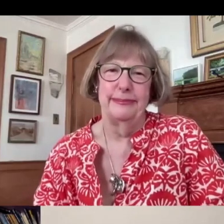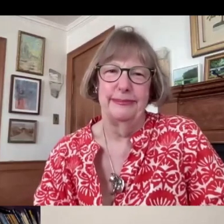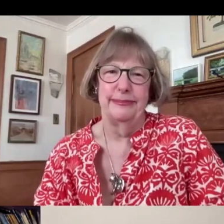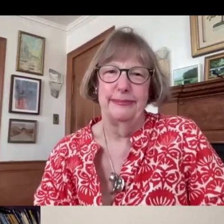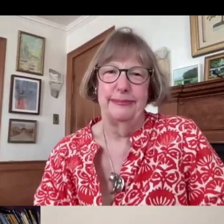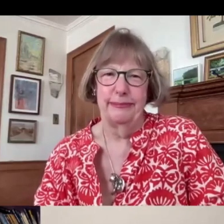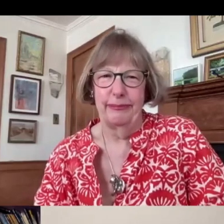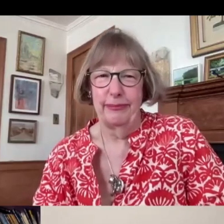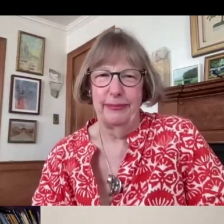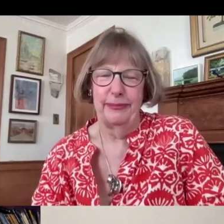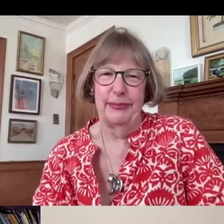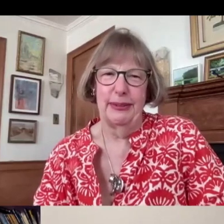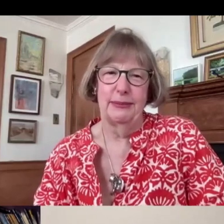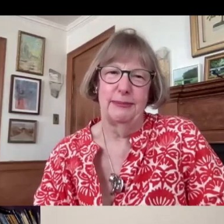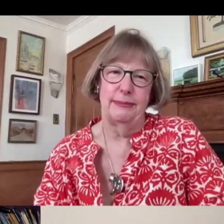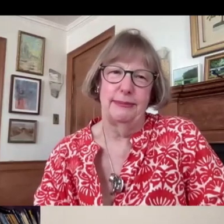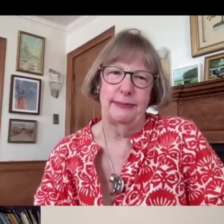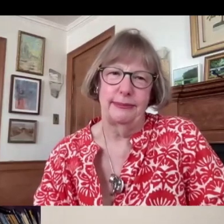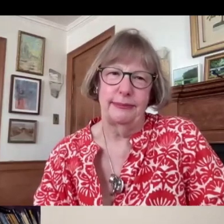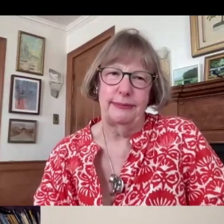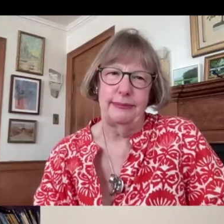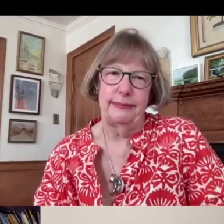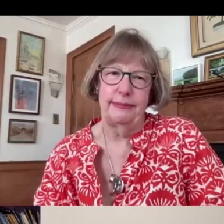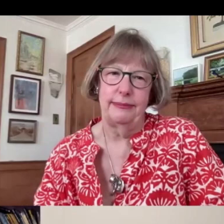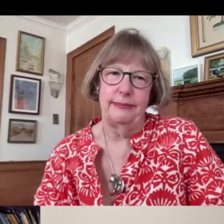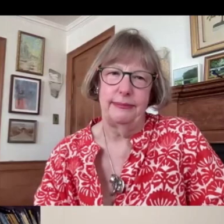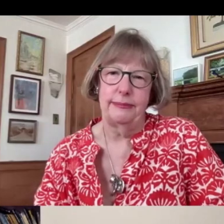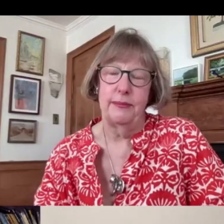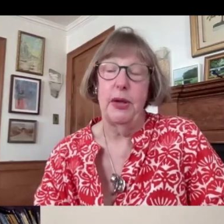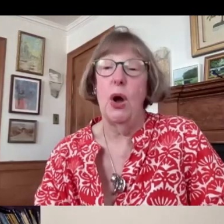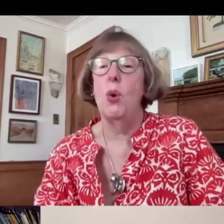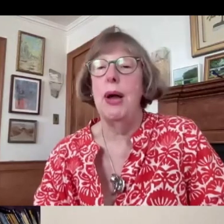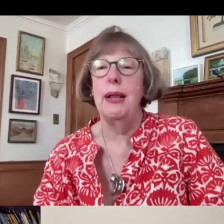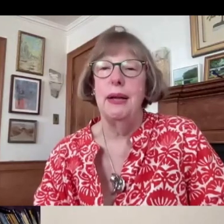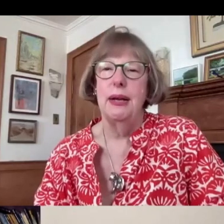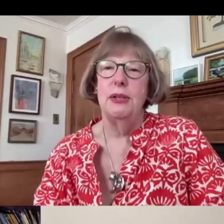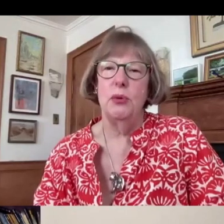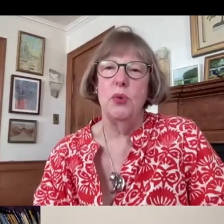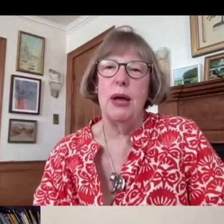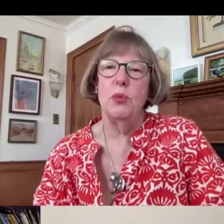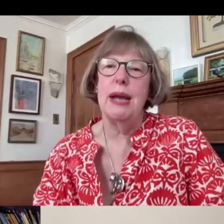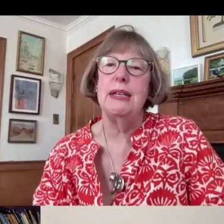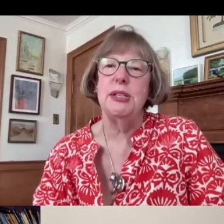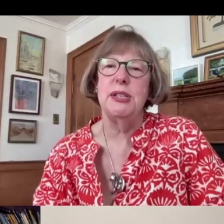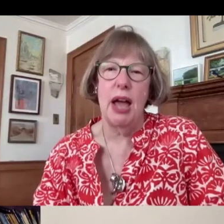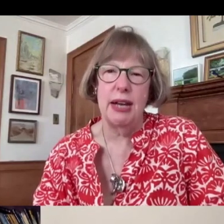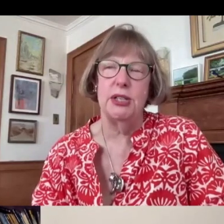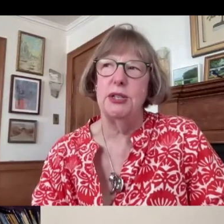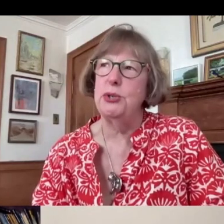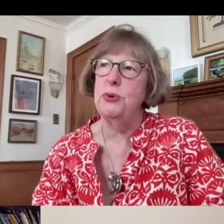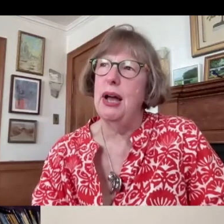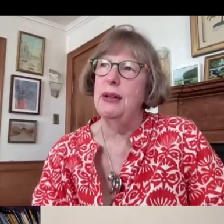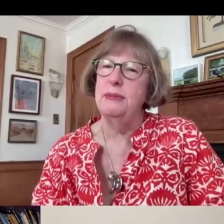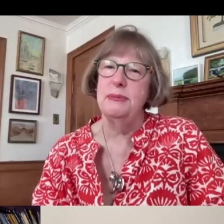getting away from dogs, tell me how you decided to become a writer? Oh, well, writing